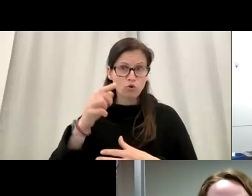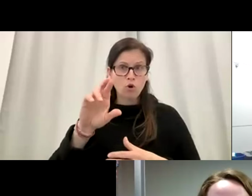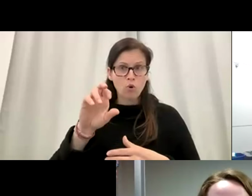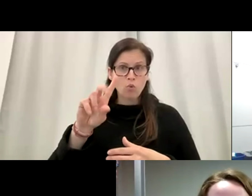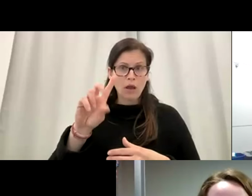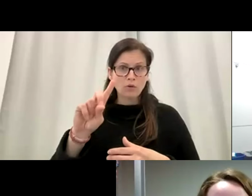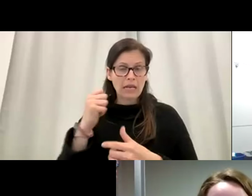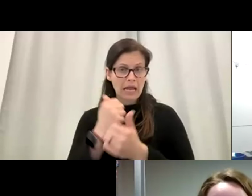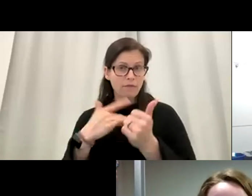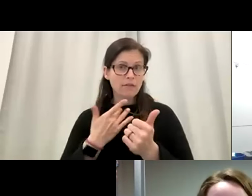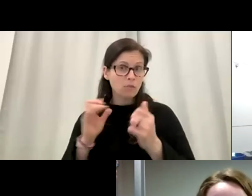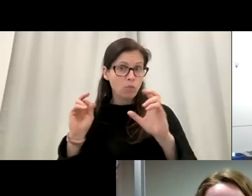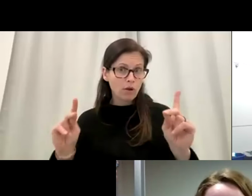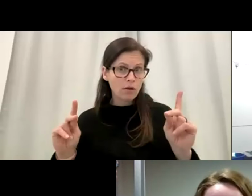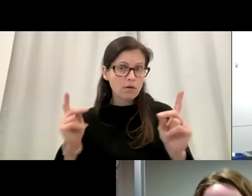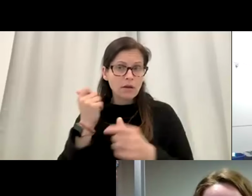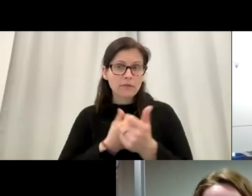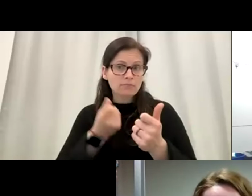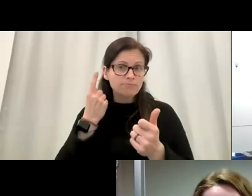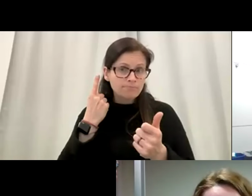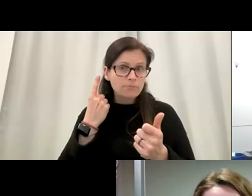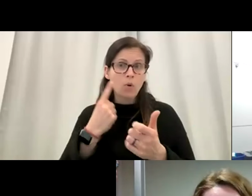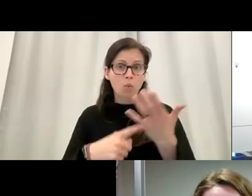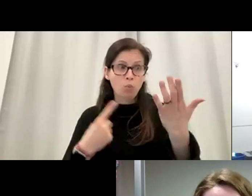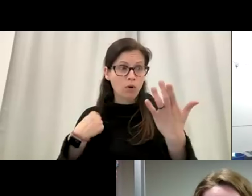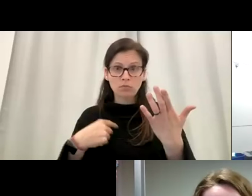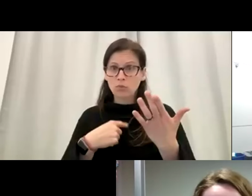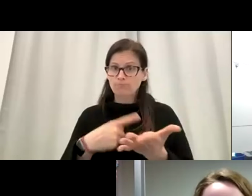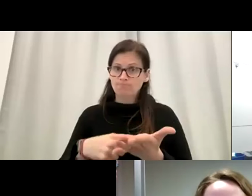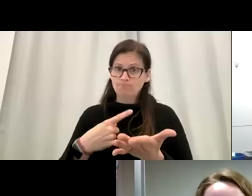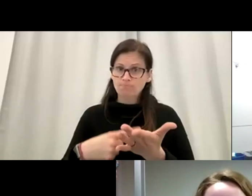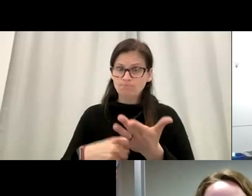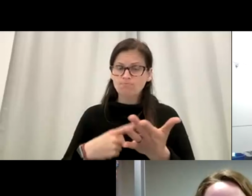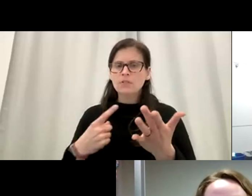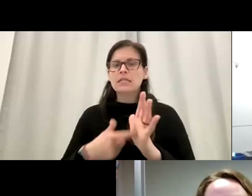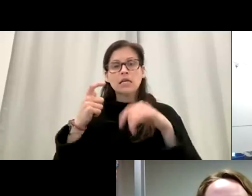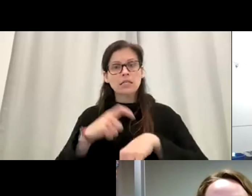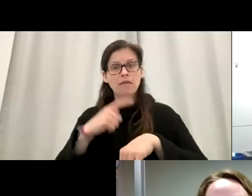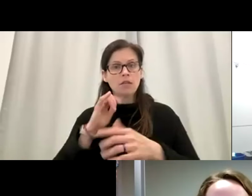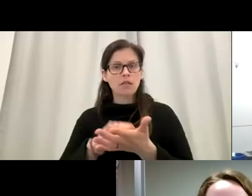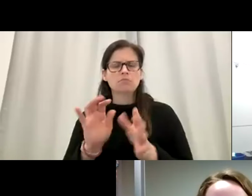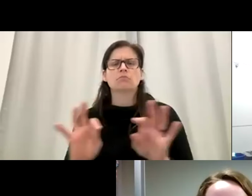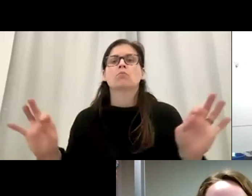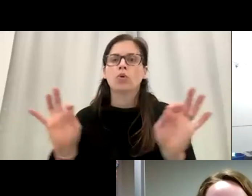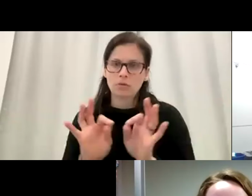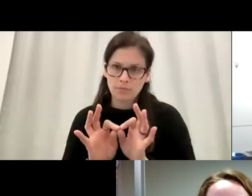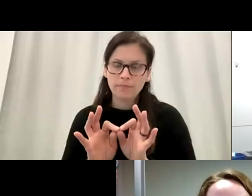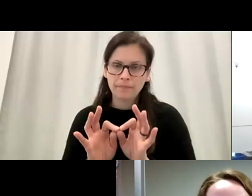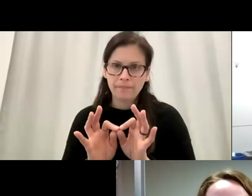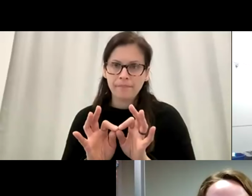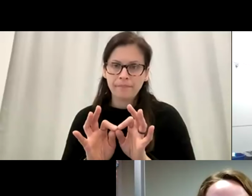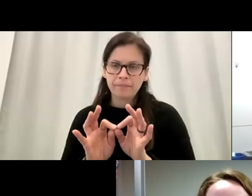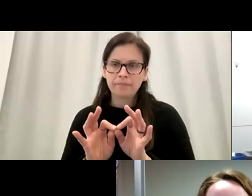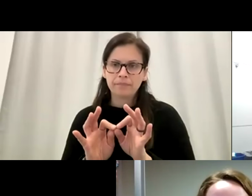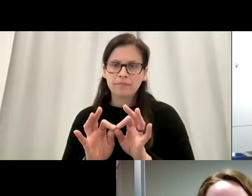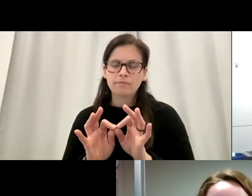everyone really understand what we're going to be talking about? And taking that time to do that is important. So I guess I'll